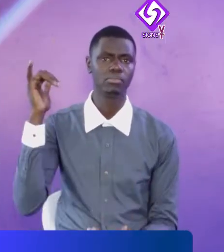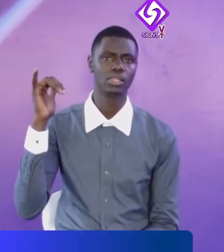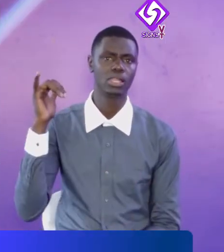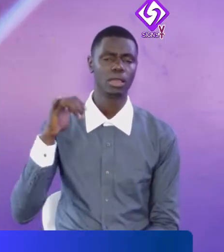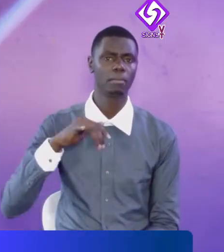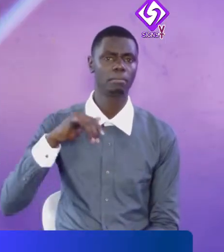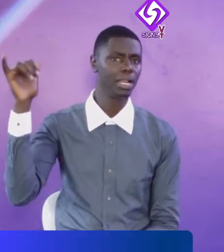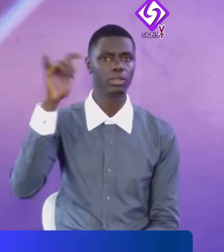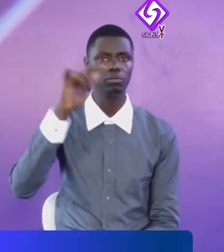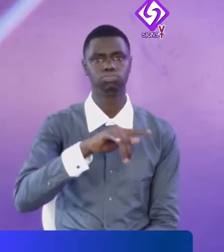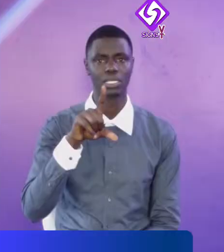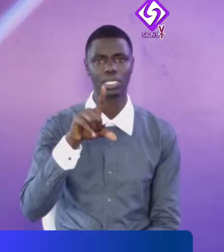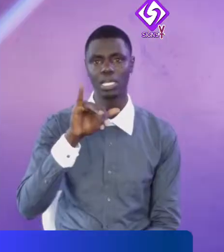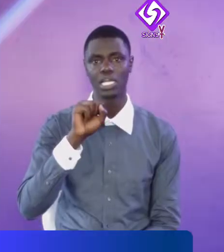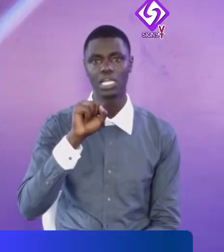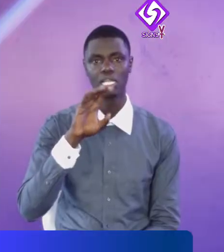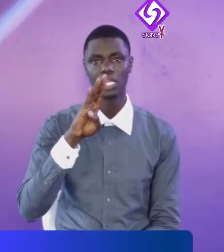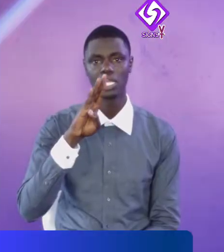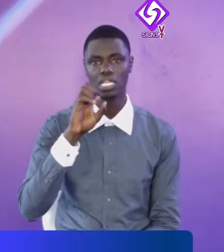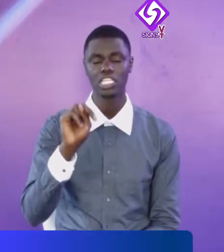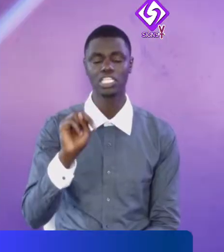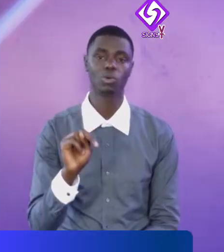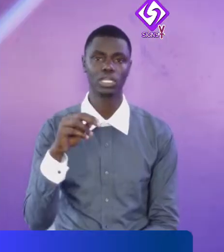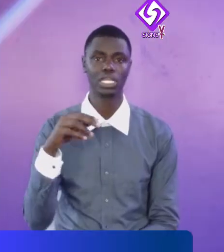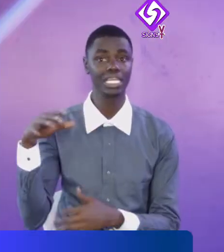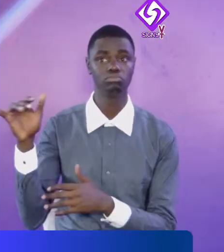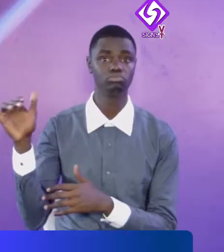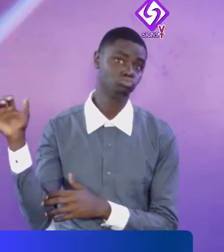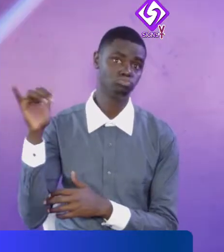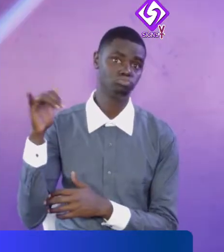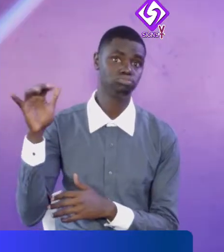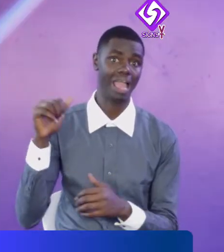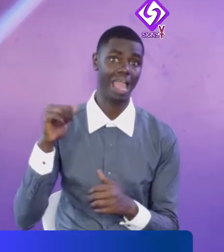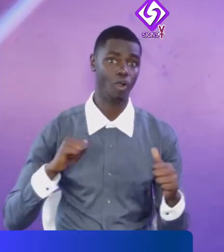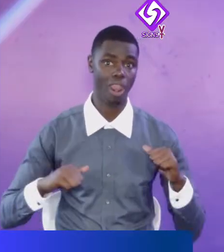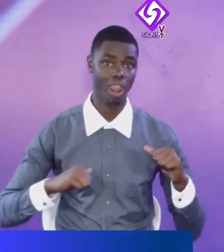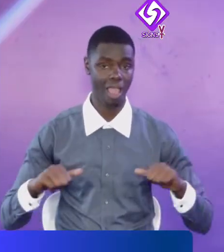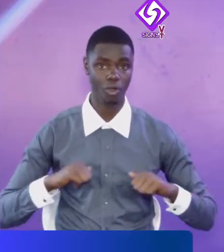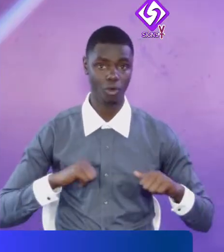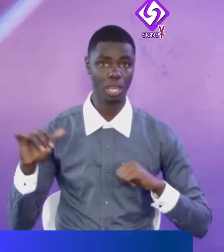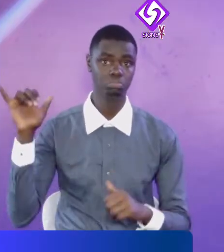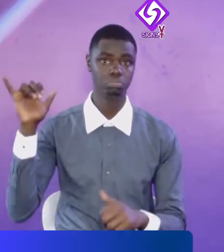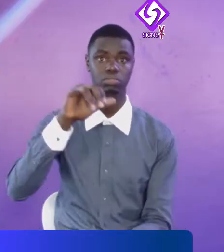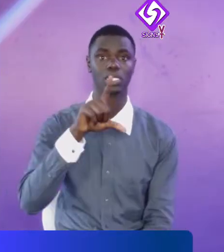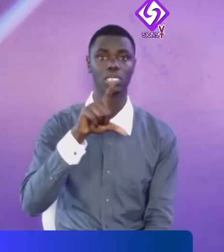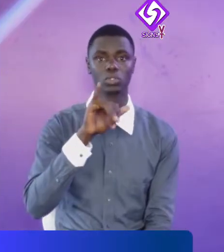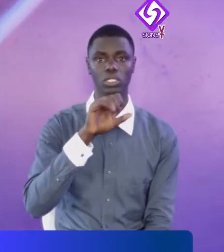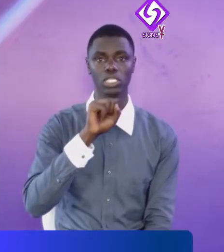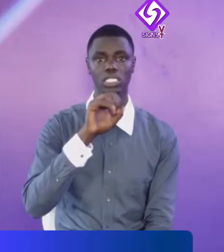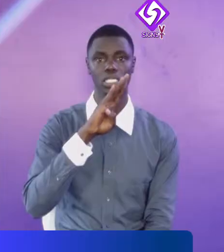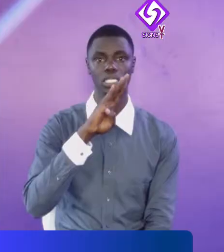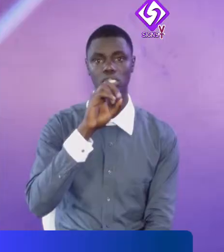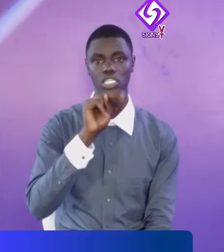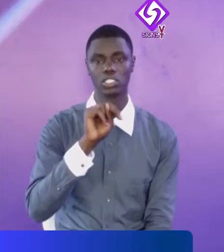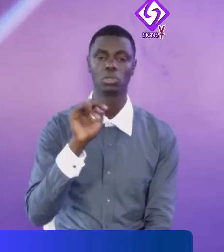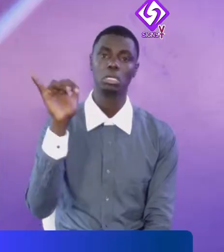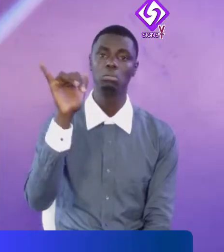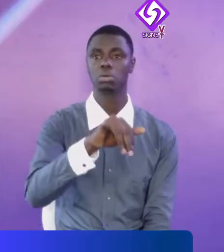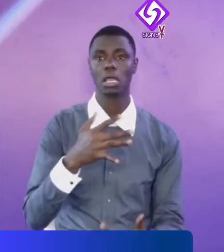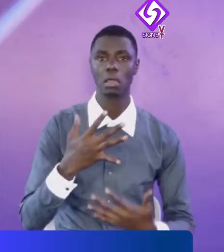Lisbon. A plane left Angola, heading to Lisbon. It landed, and these people